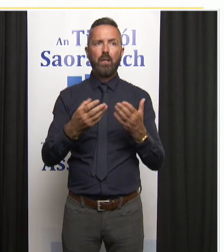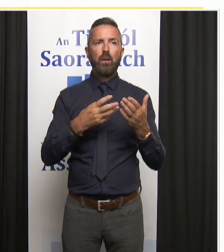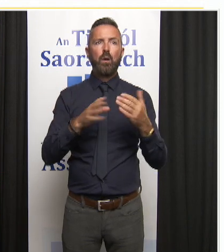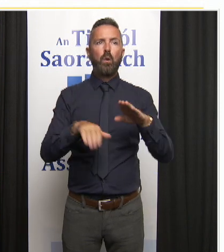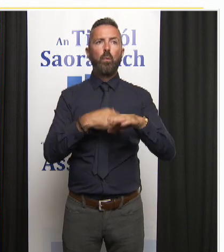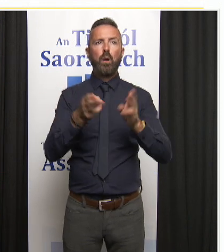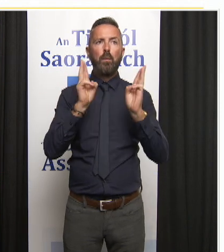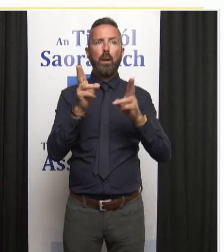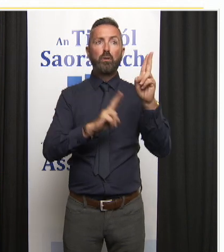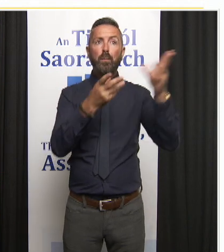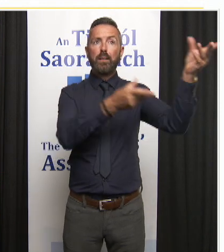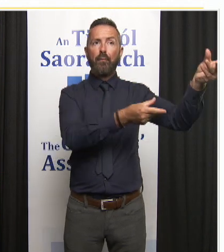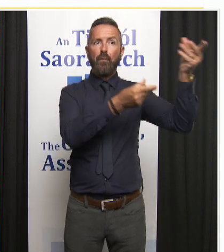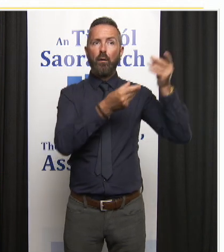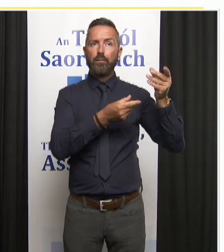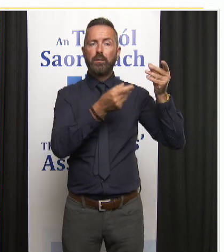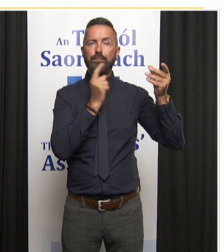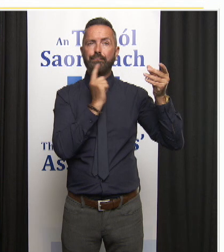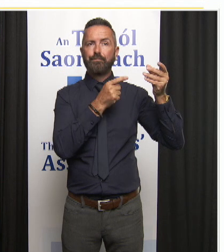devolved, that